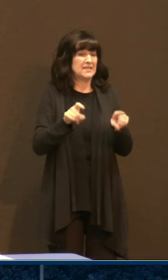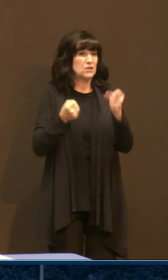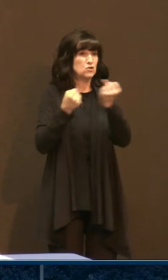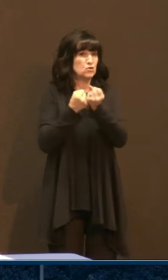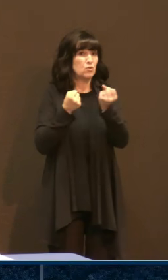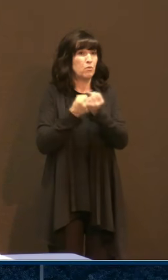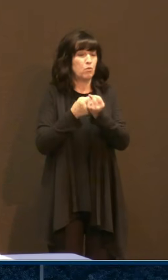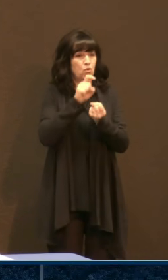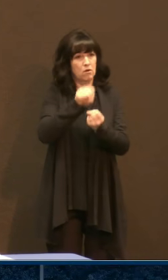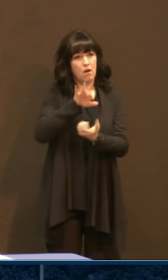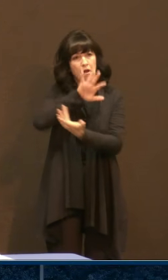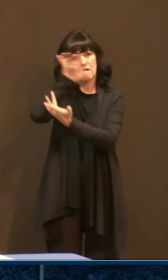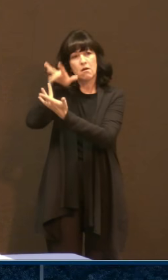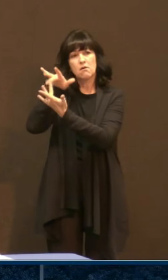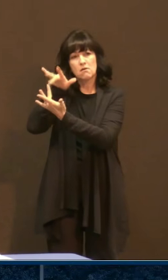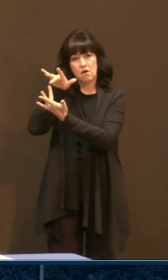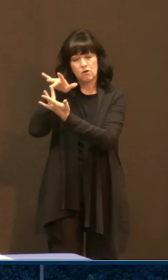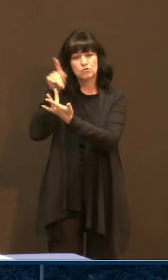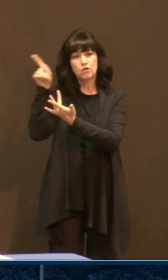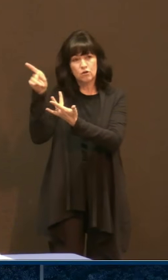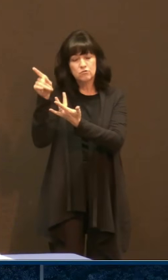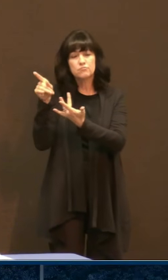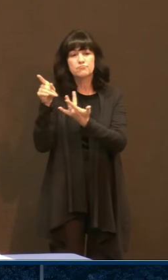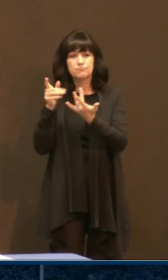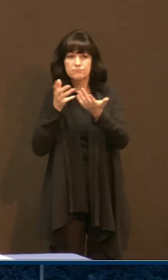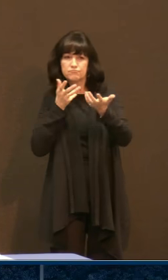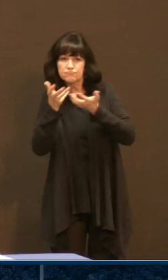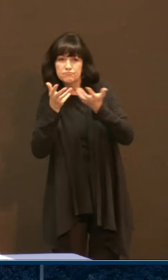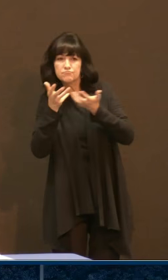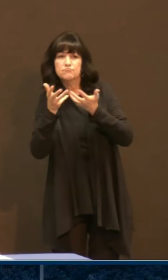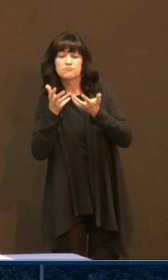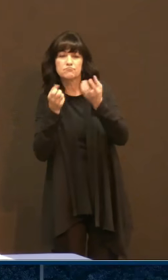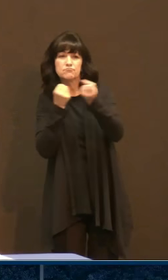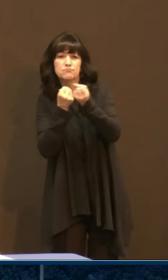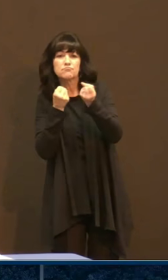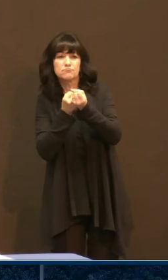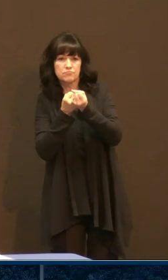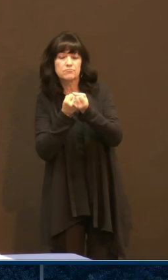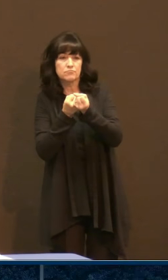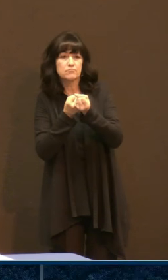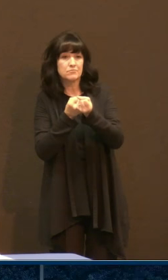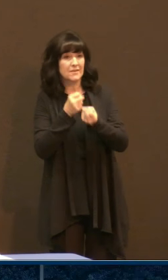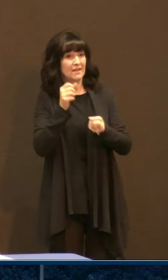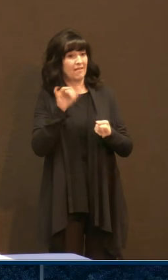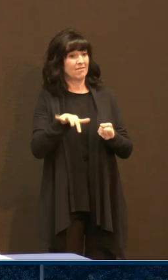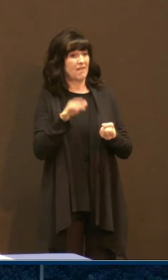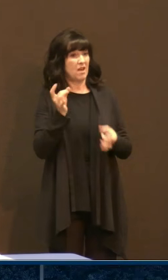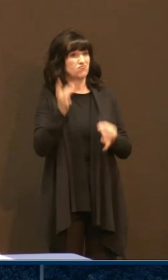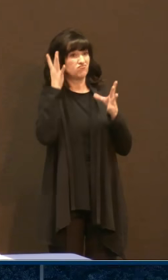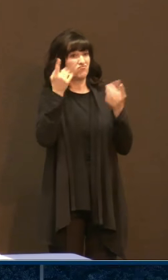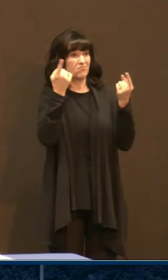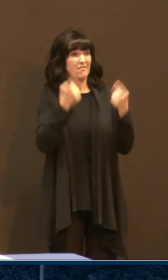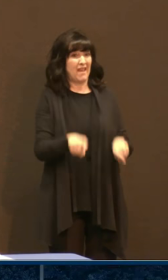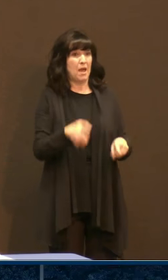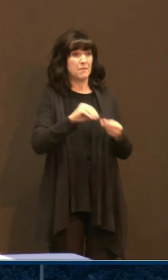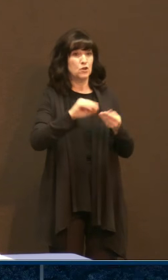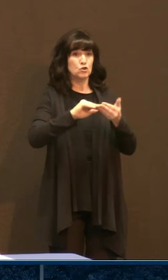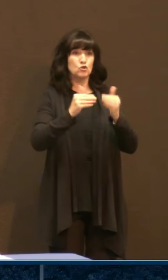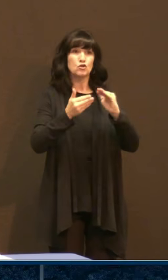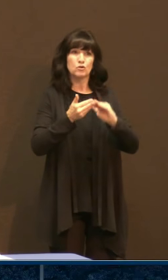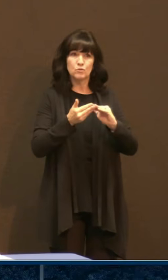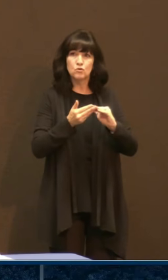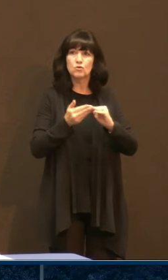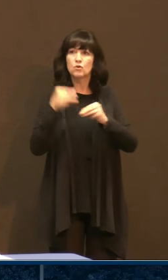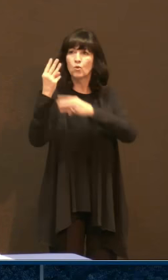in disasters, and that's disasters from something that happens to somebody in their community to what we're seeing now across our country and the